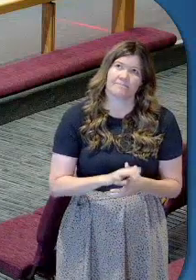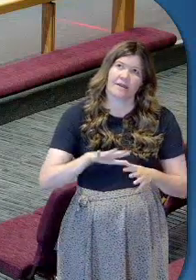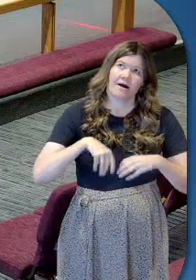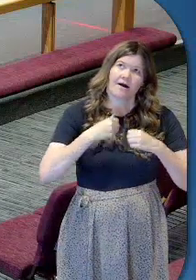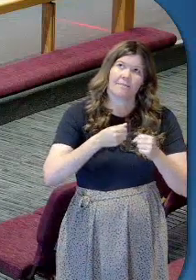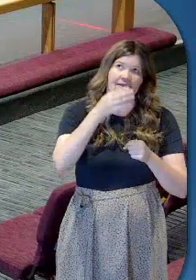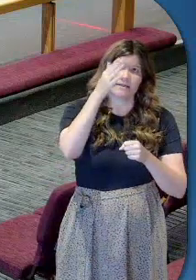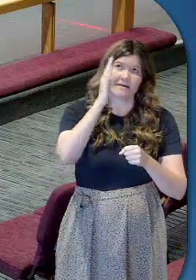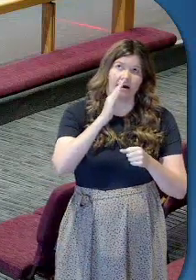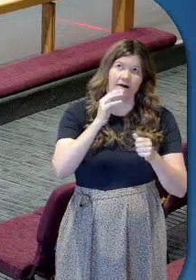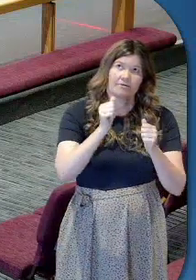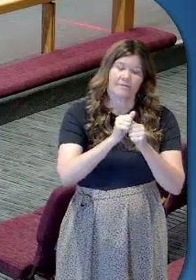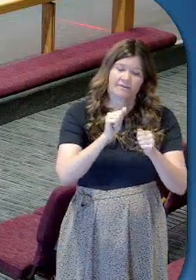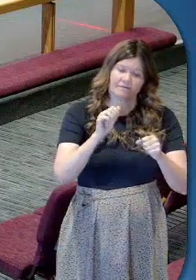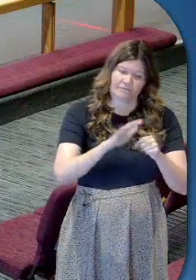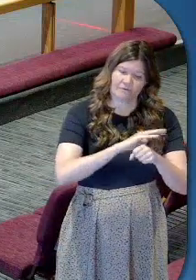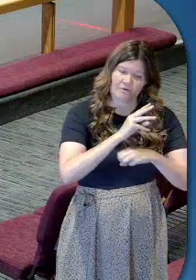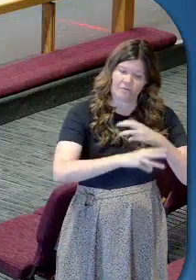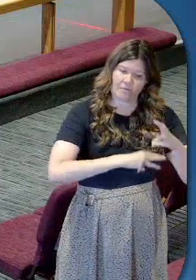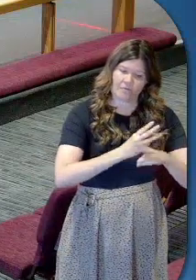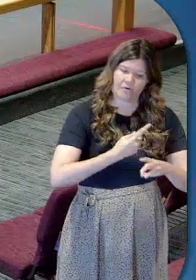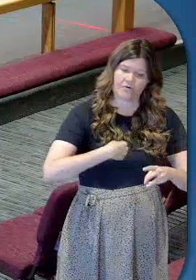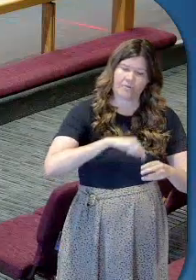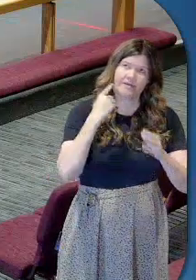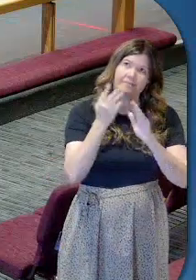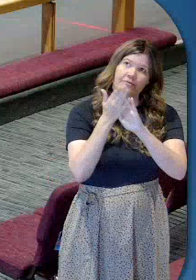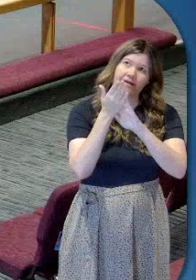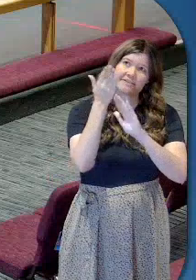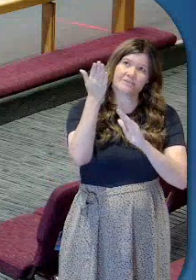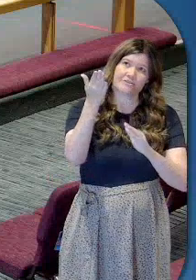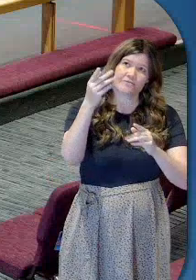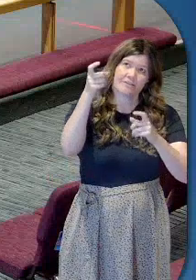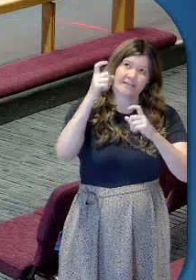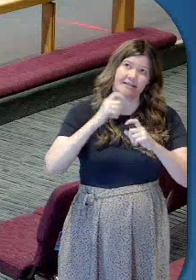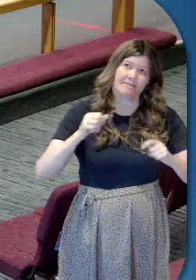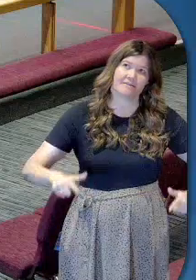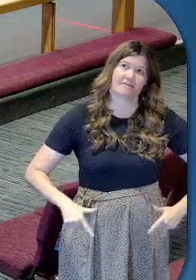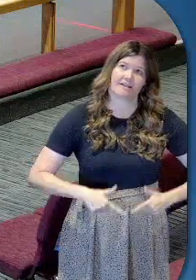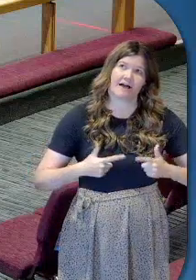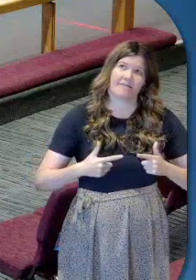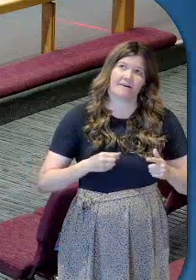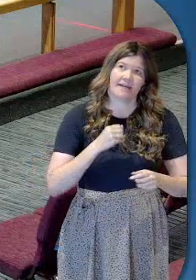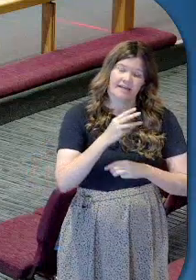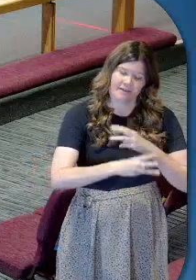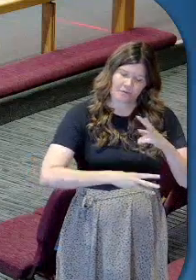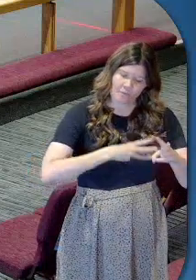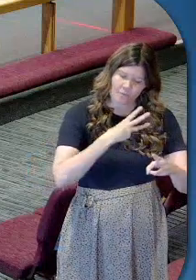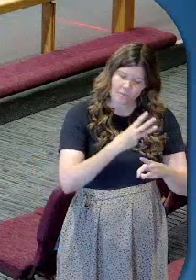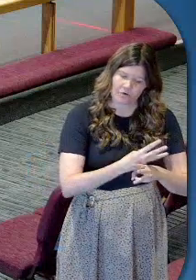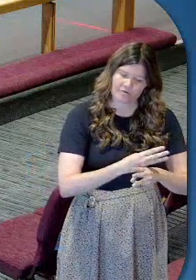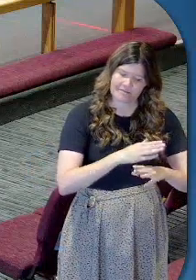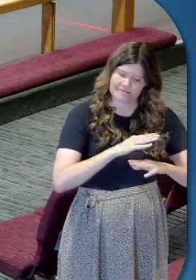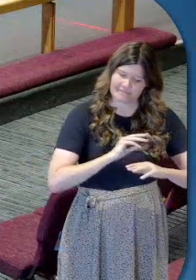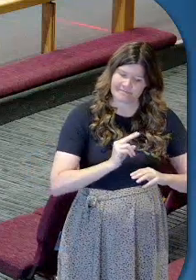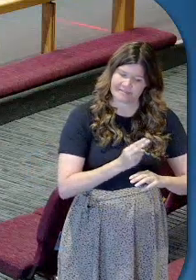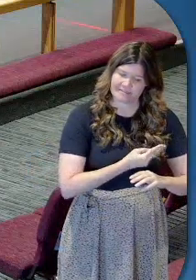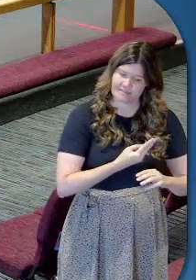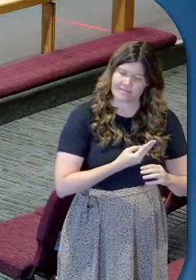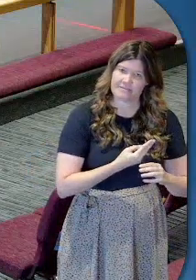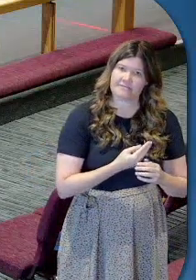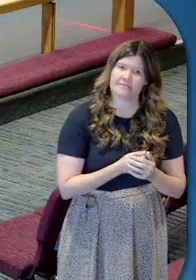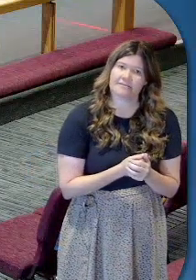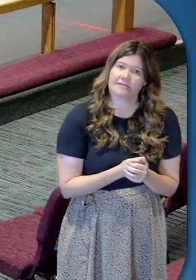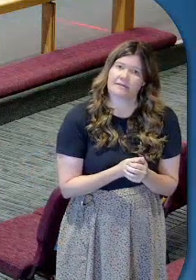Almighty God, with the whole creation, we praise You for Your gift of life and the world that sustains us in all the